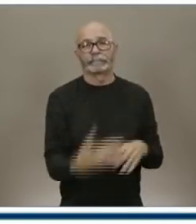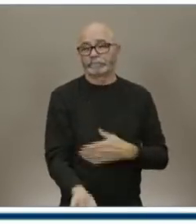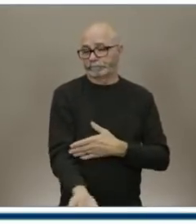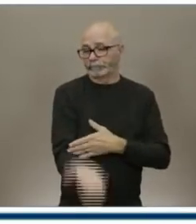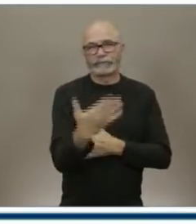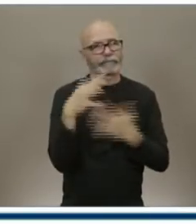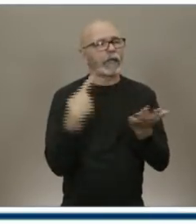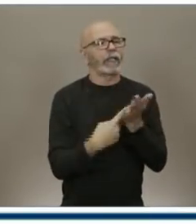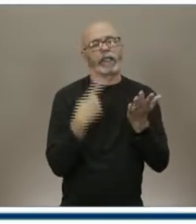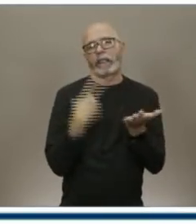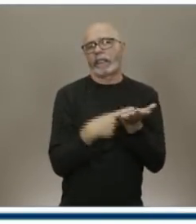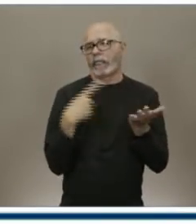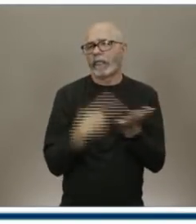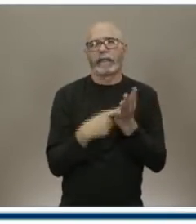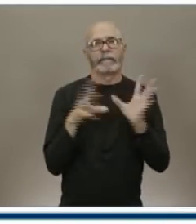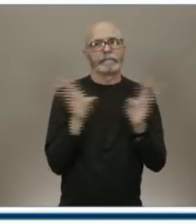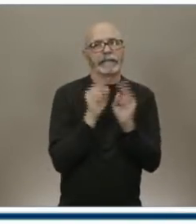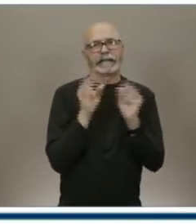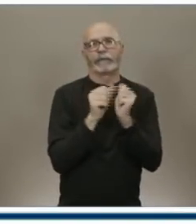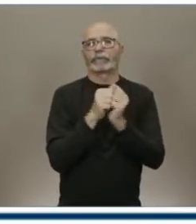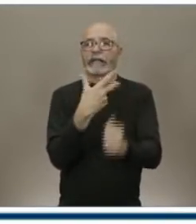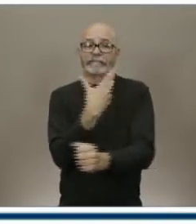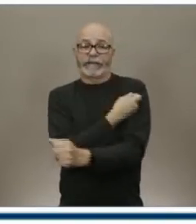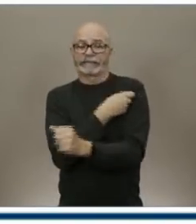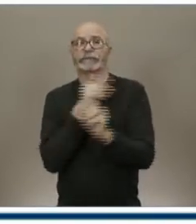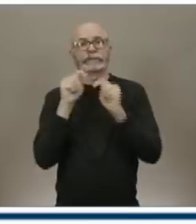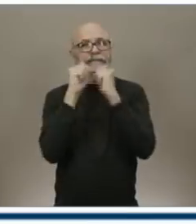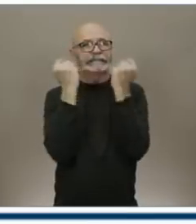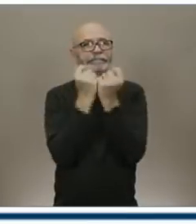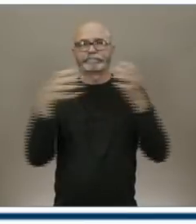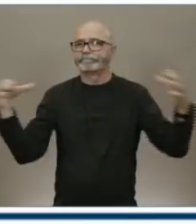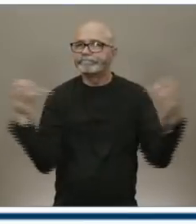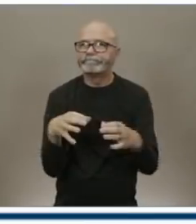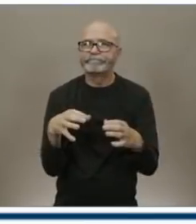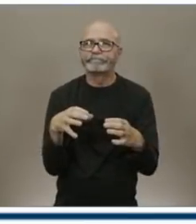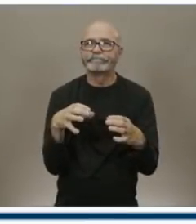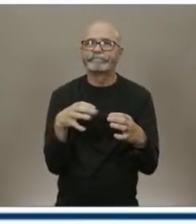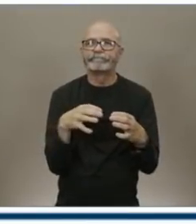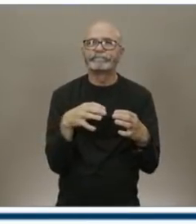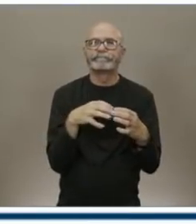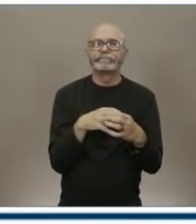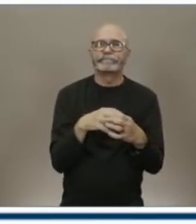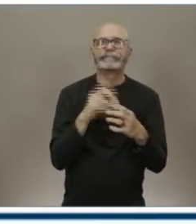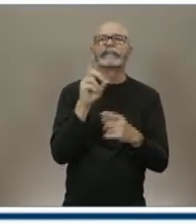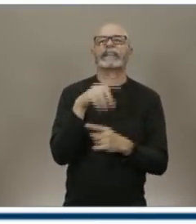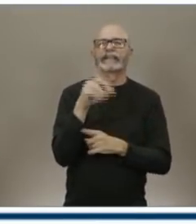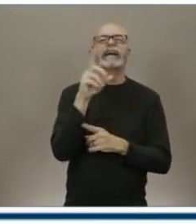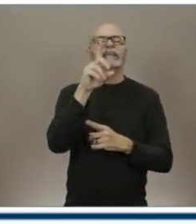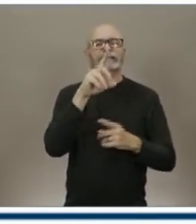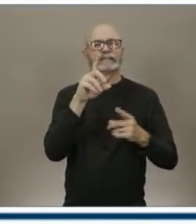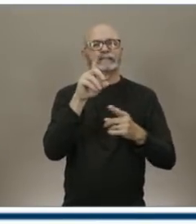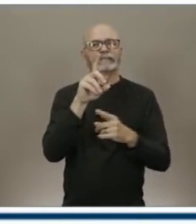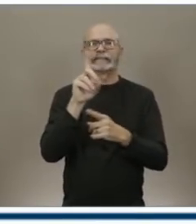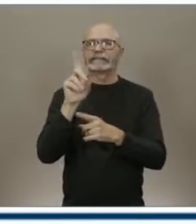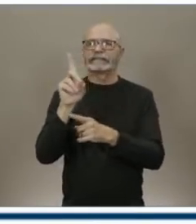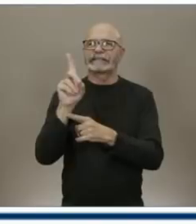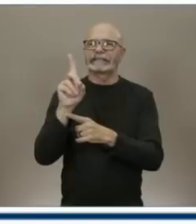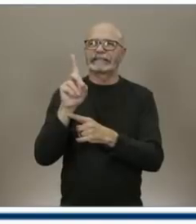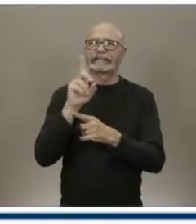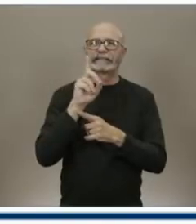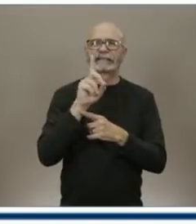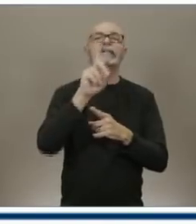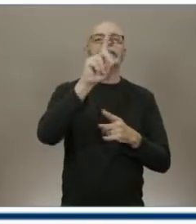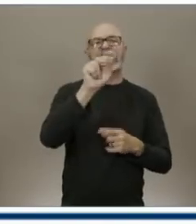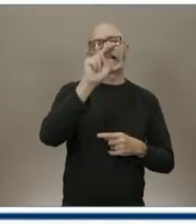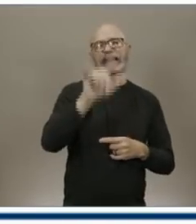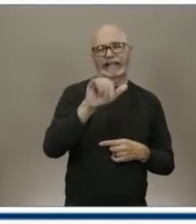with our vaccine team with Major General Danny Fortin, who is leading the logistics nationally for the Public Health Agency of